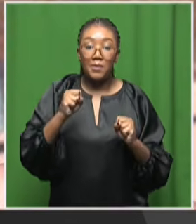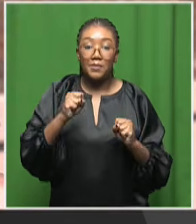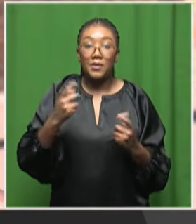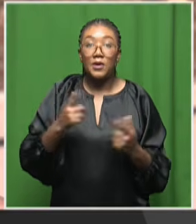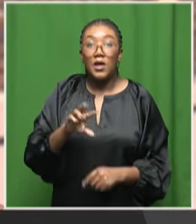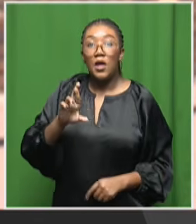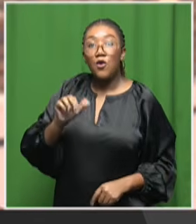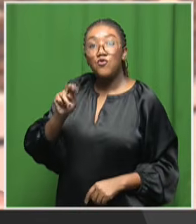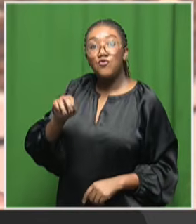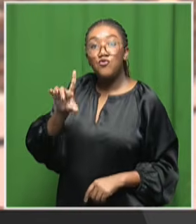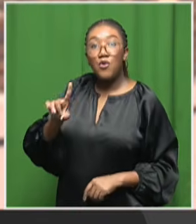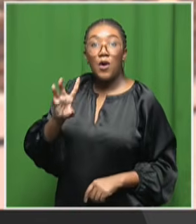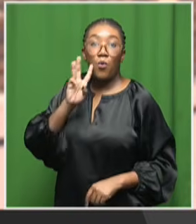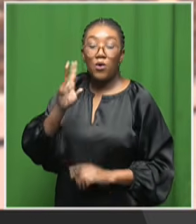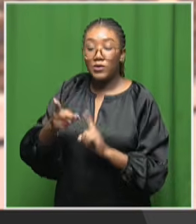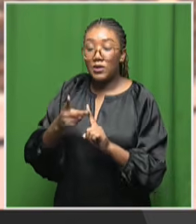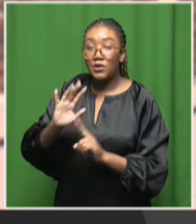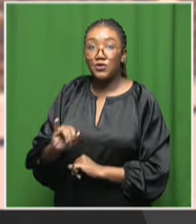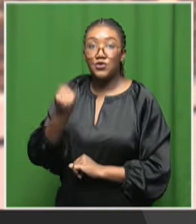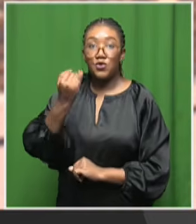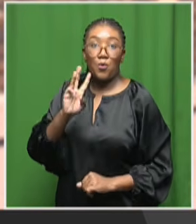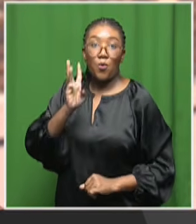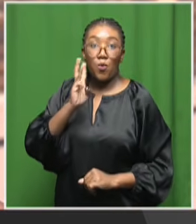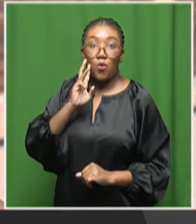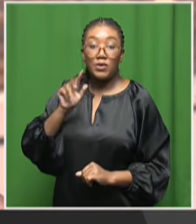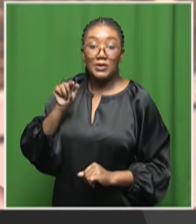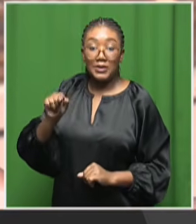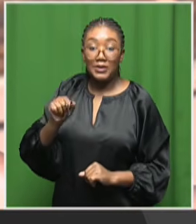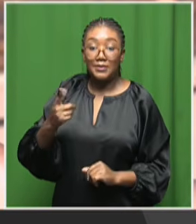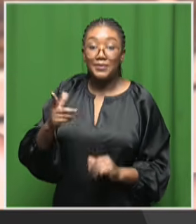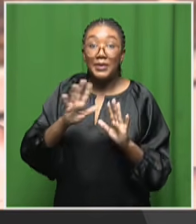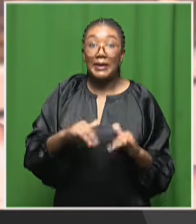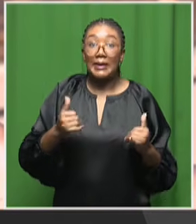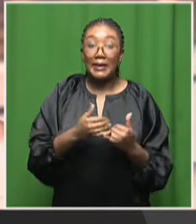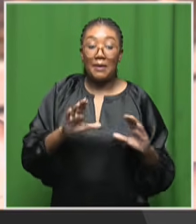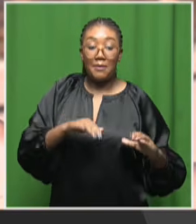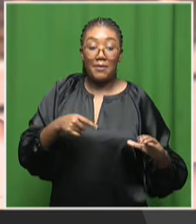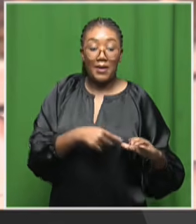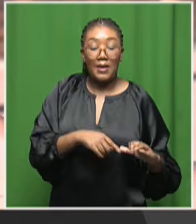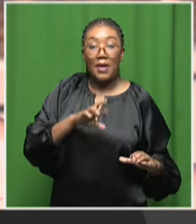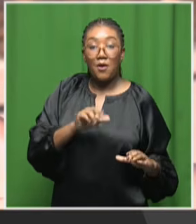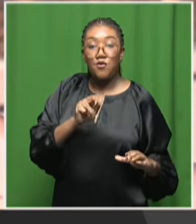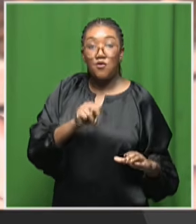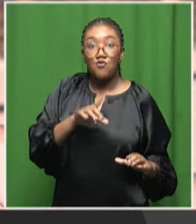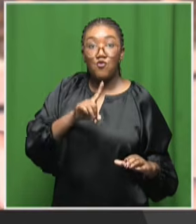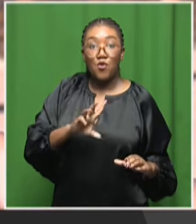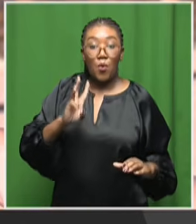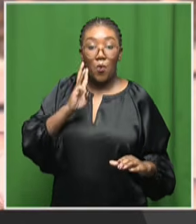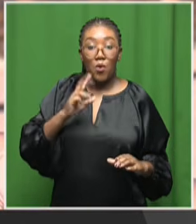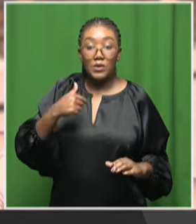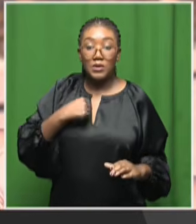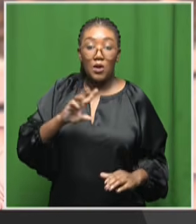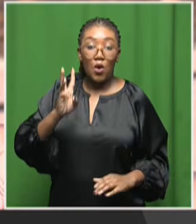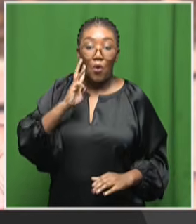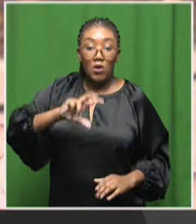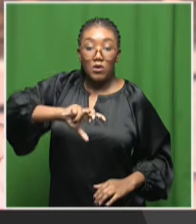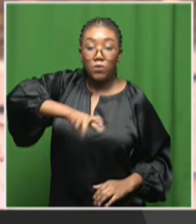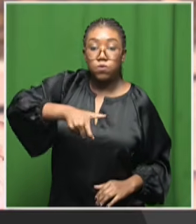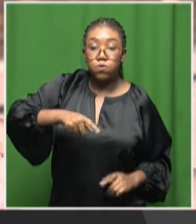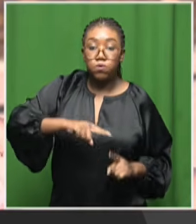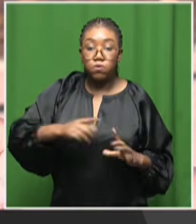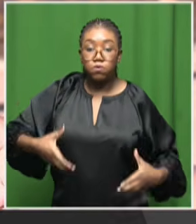Rand Water and Johannesburg Water. As we know that Rand Water was throttling water supply to the